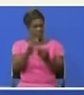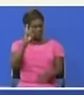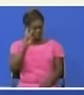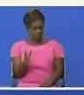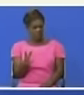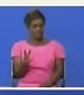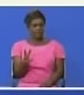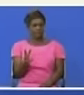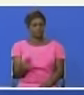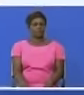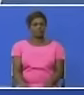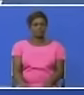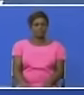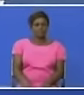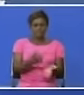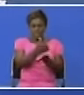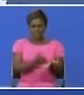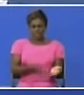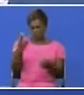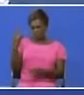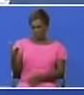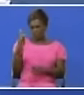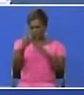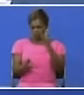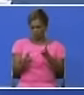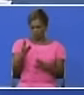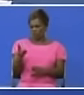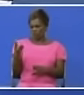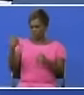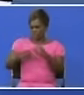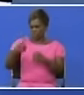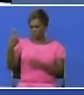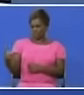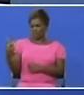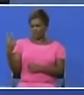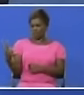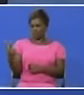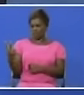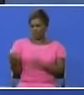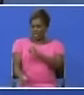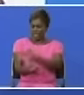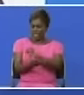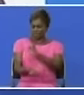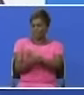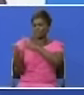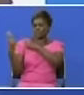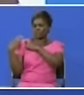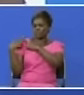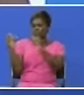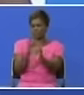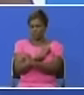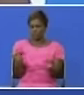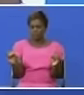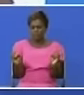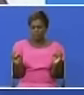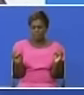that's what we are doing. Okay, but the kicker section 461.2 yes. does not expand your mandate to take a look at